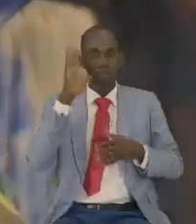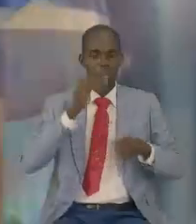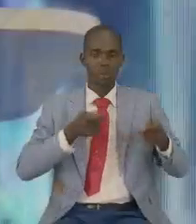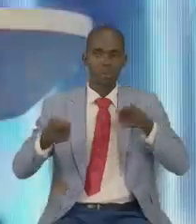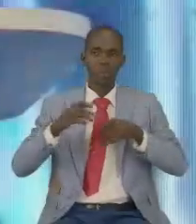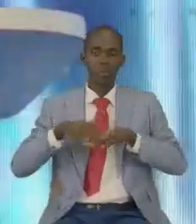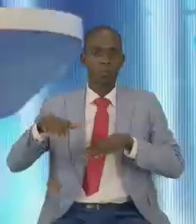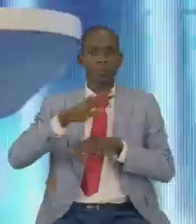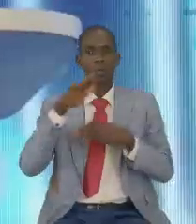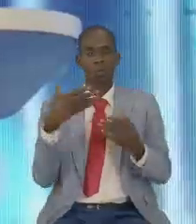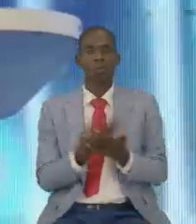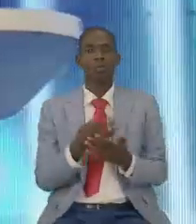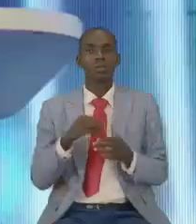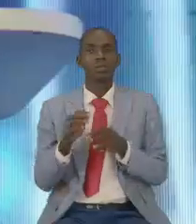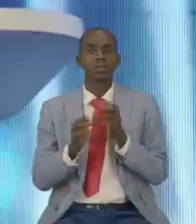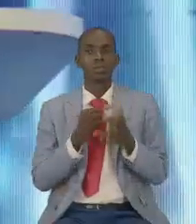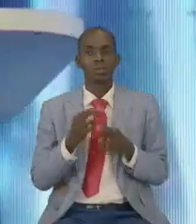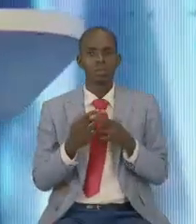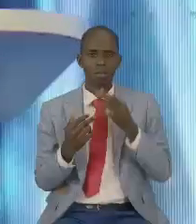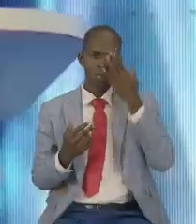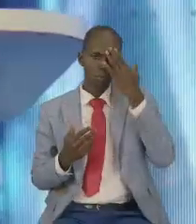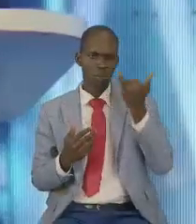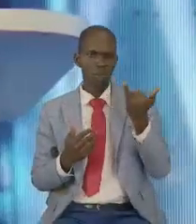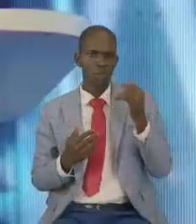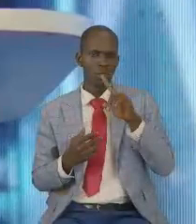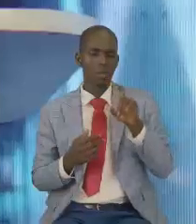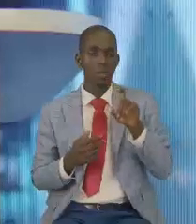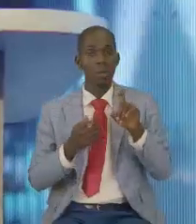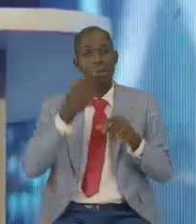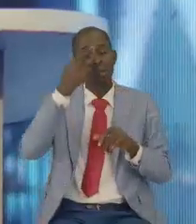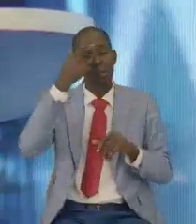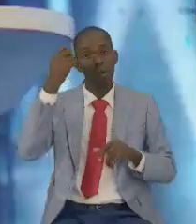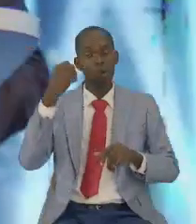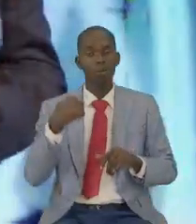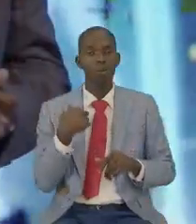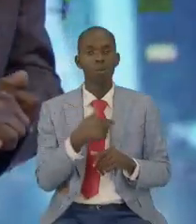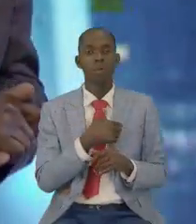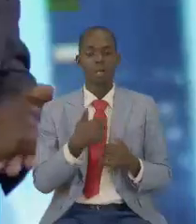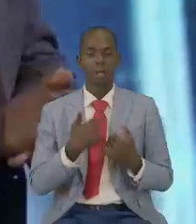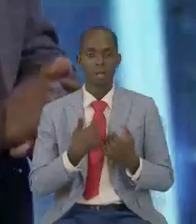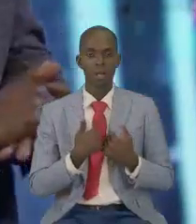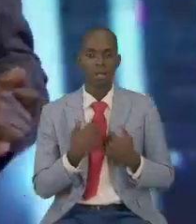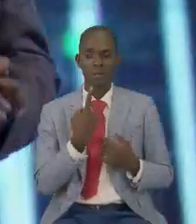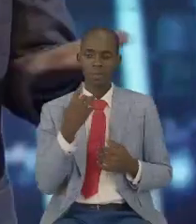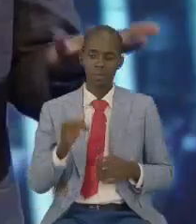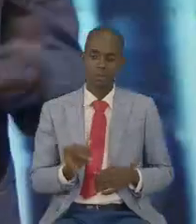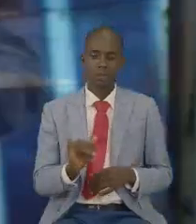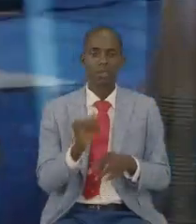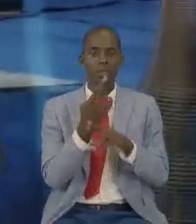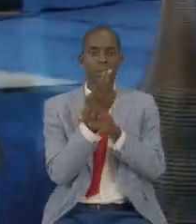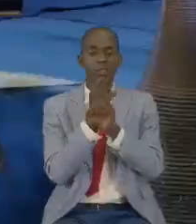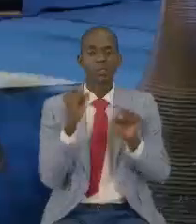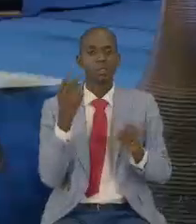Why? Because we have eternal redemption. Look at Hebrews chapter 9. I'm reading from